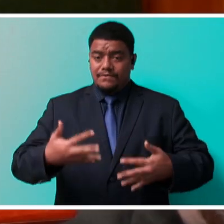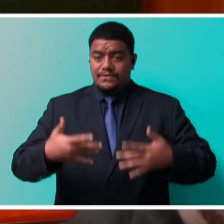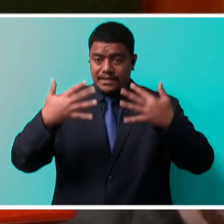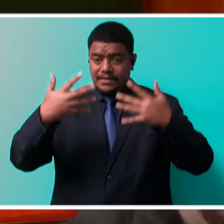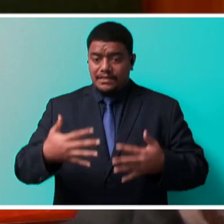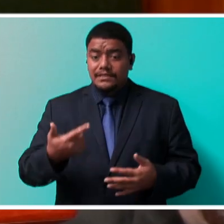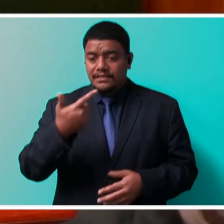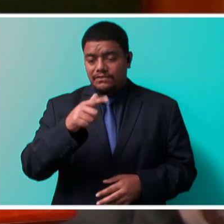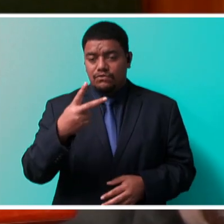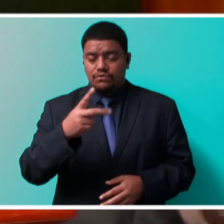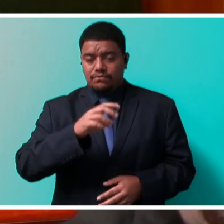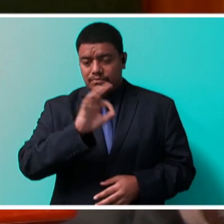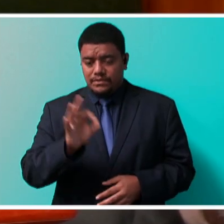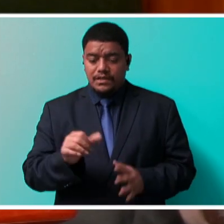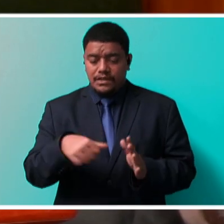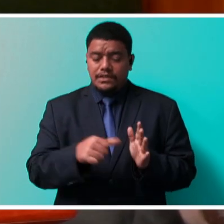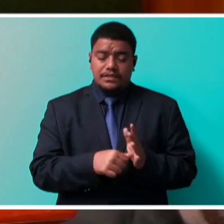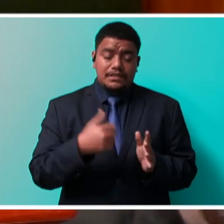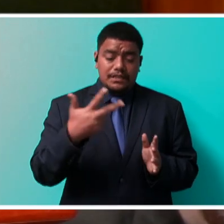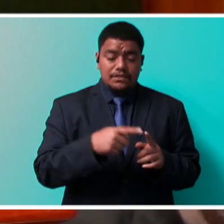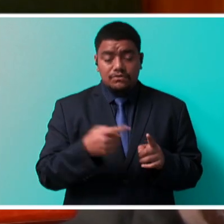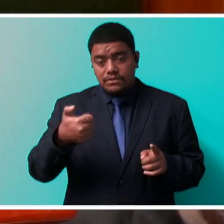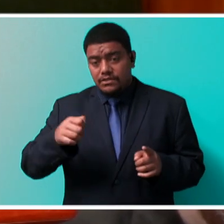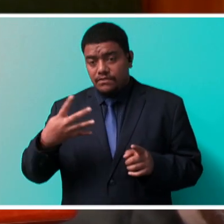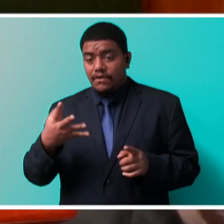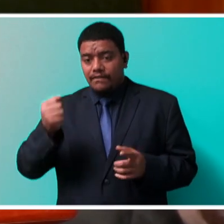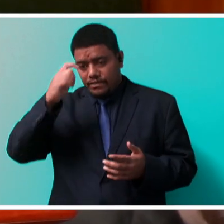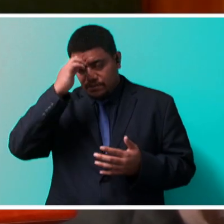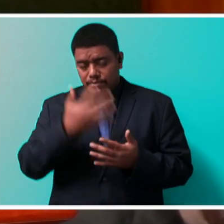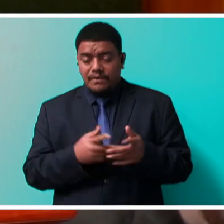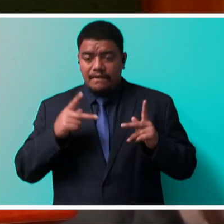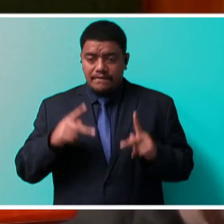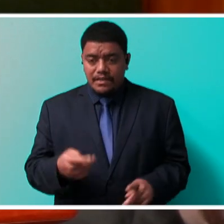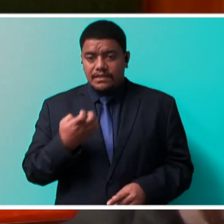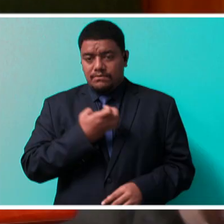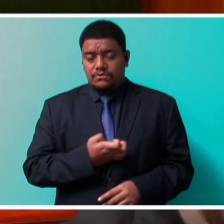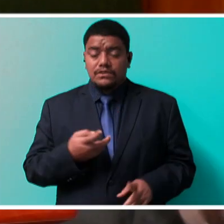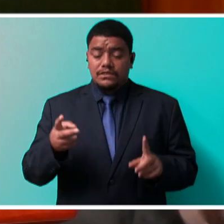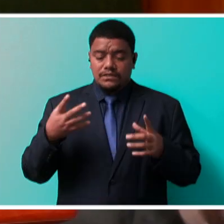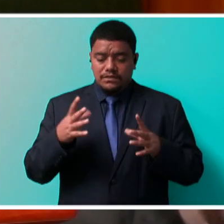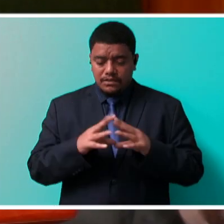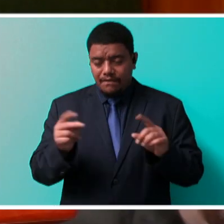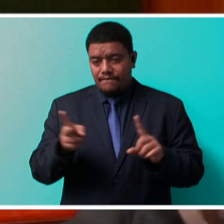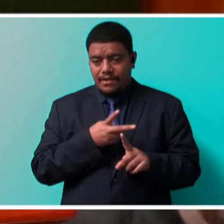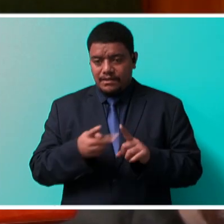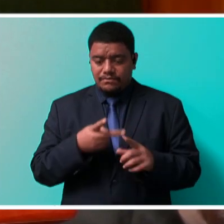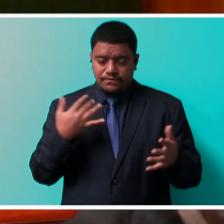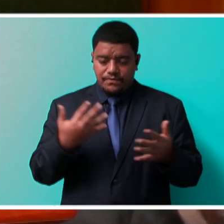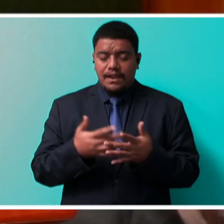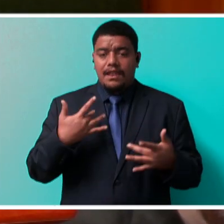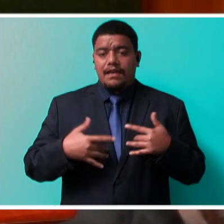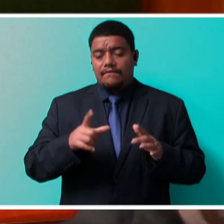to 72% of women aged 18 to 64 have experienced physical, emotional, or sexual violence in their lifetime.